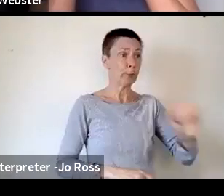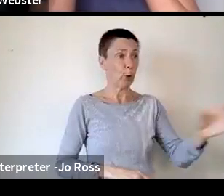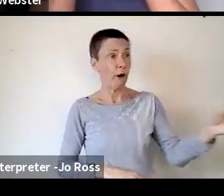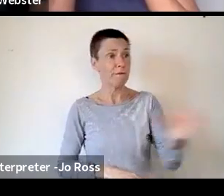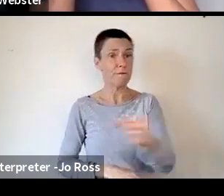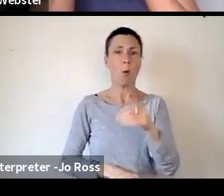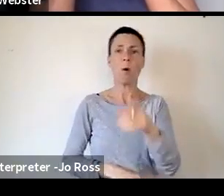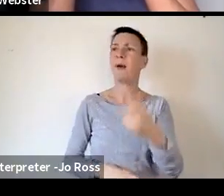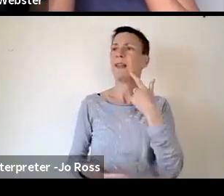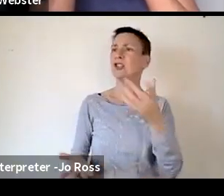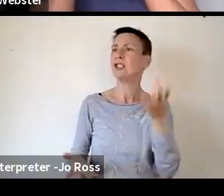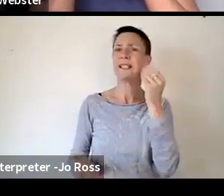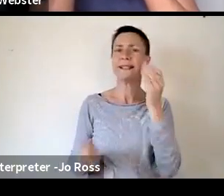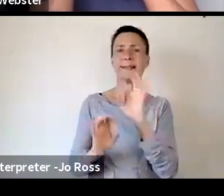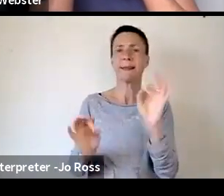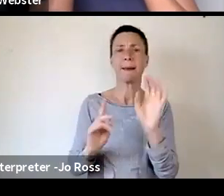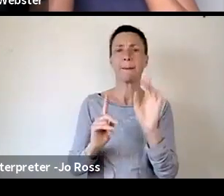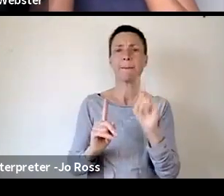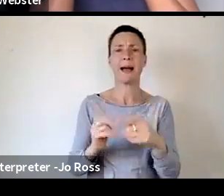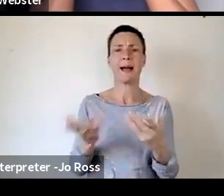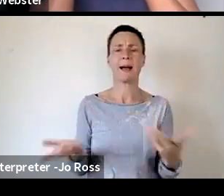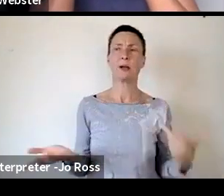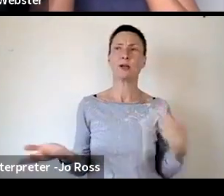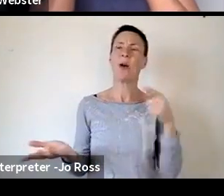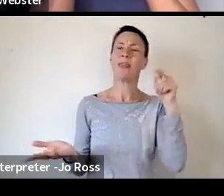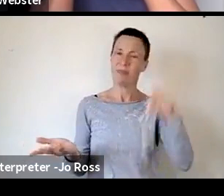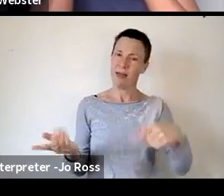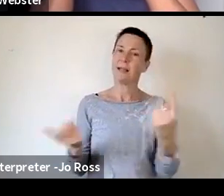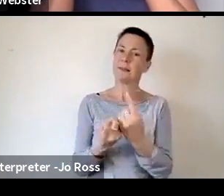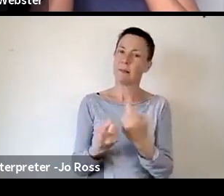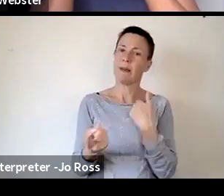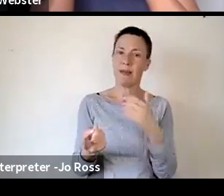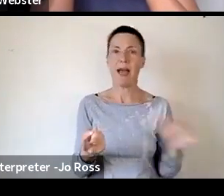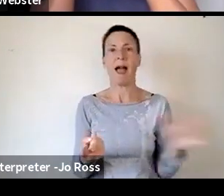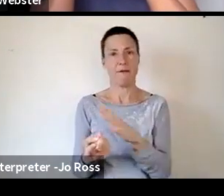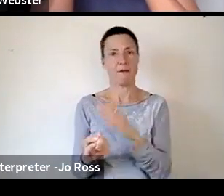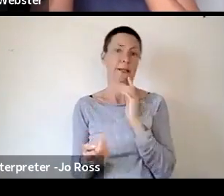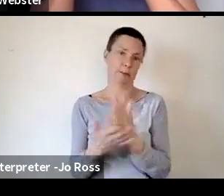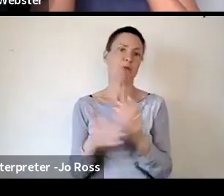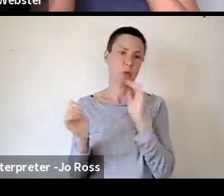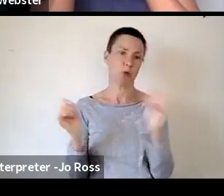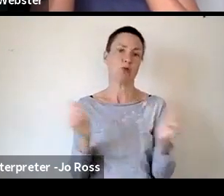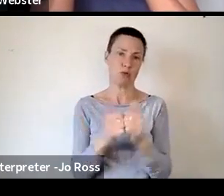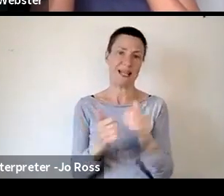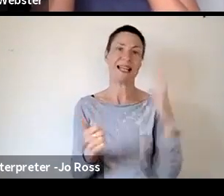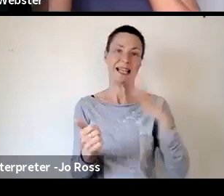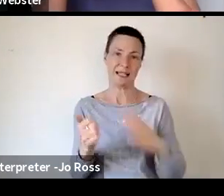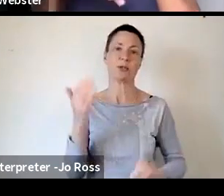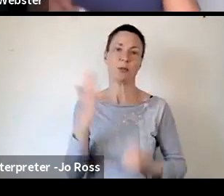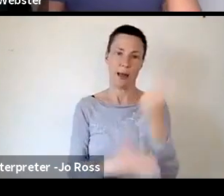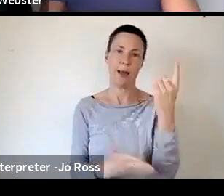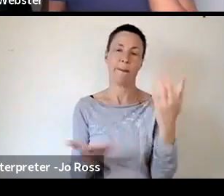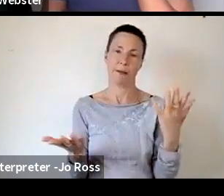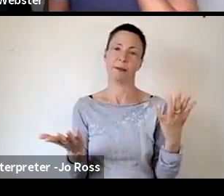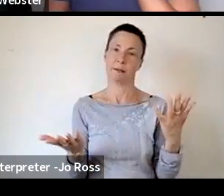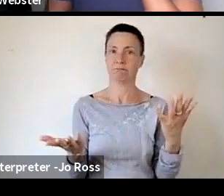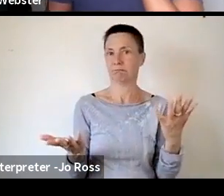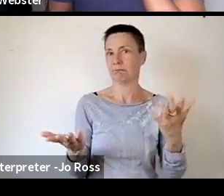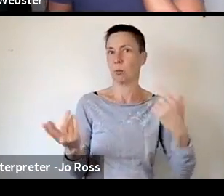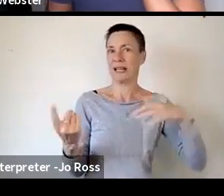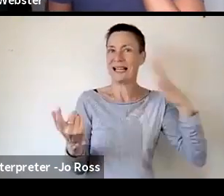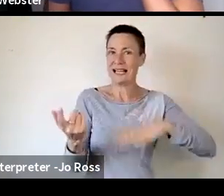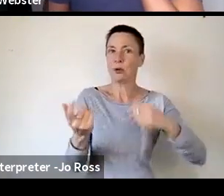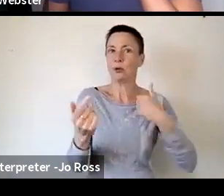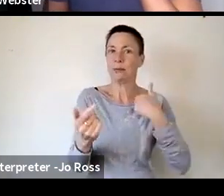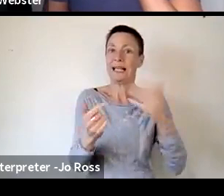then here's nothing. So I think that is something that I think everybody would agree needs to happen, is, you know, we need to be